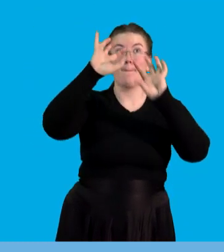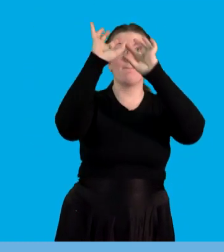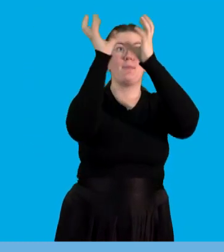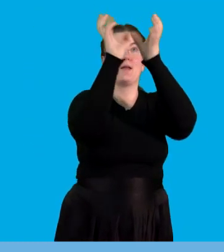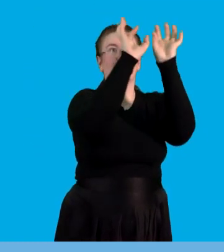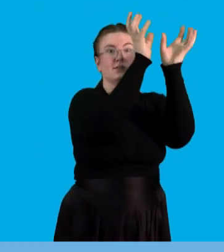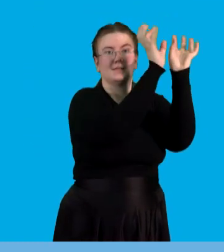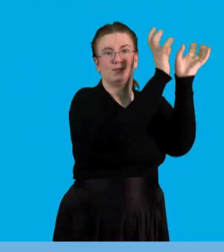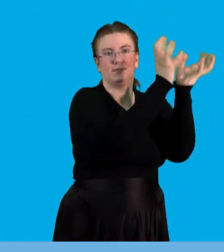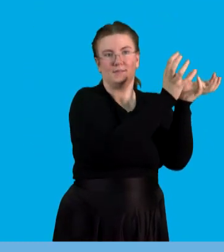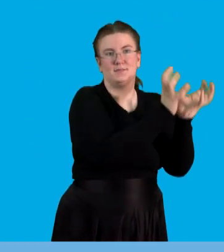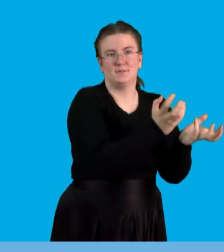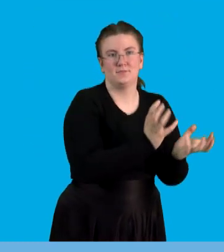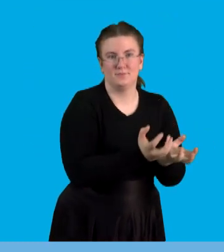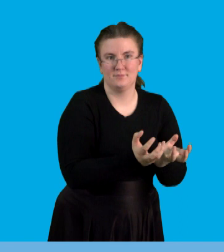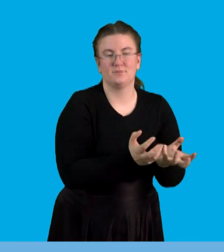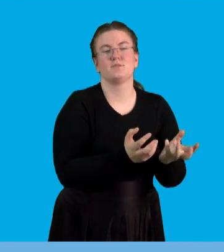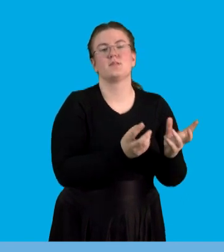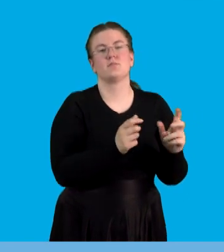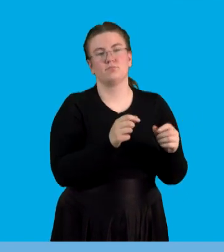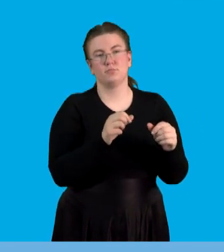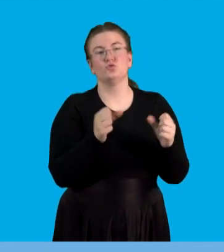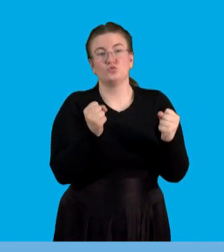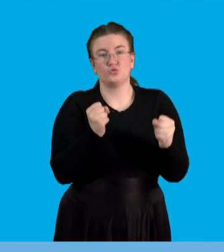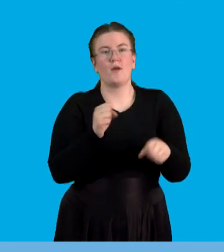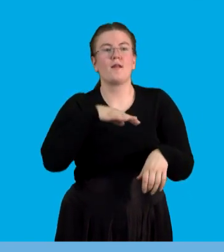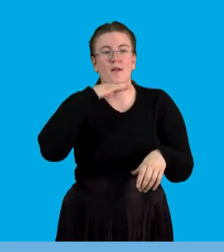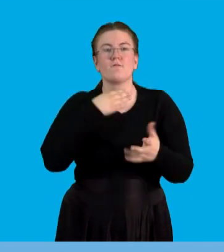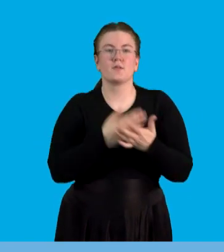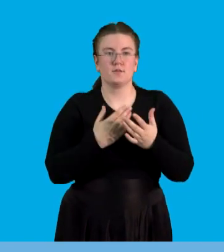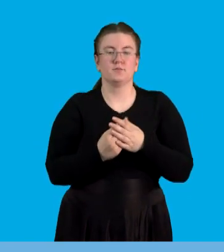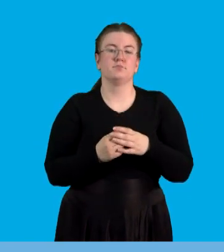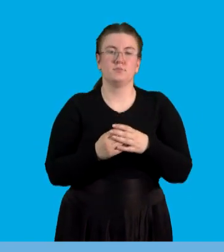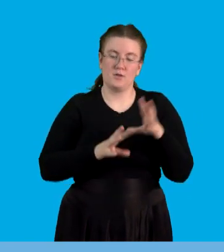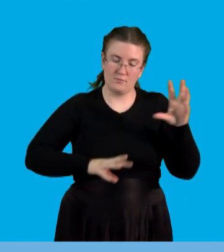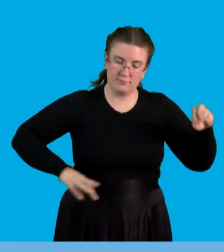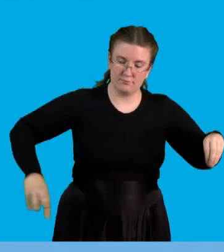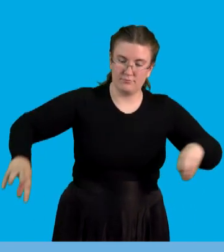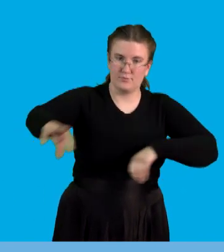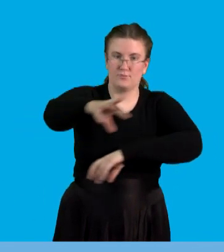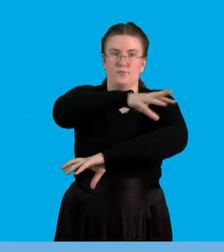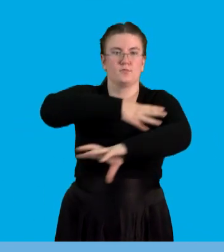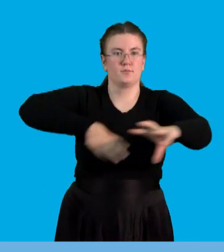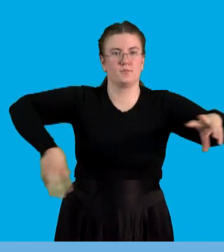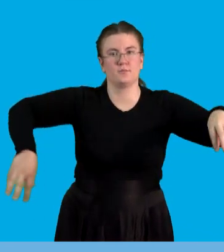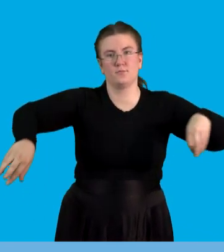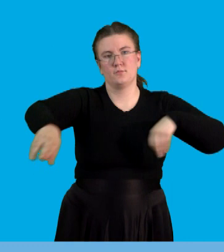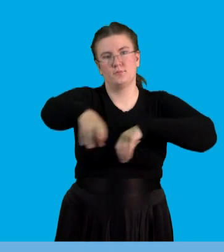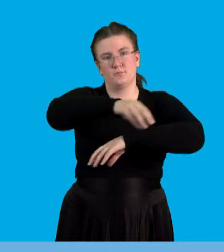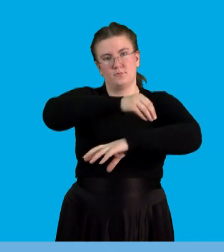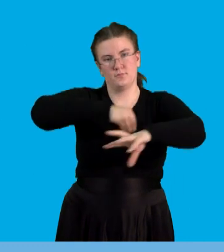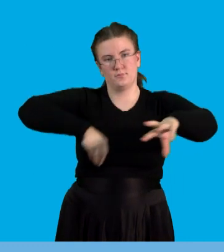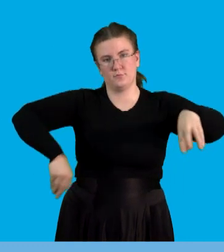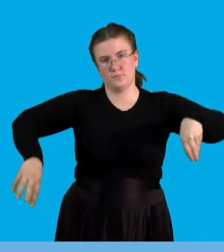the planets in their orbit. So remember now the solar system. We have the sun at the center of the solar system, and we